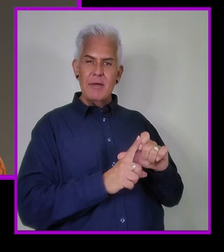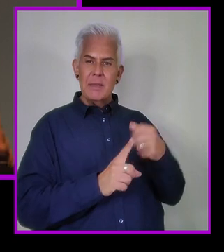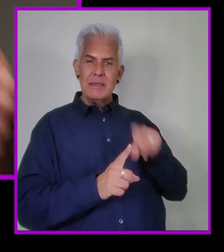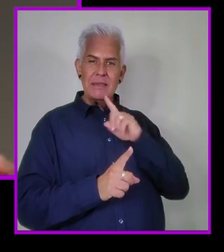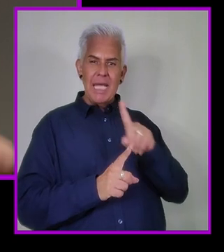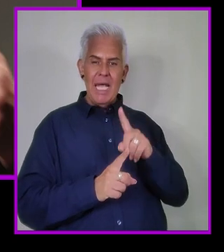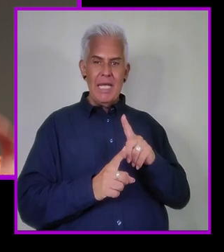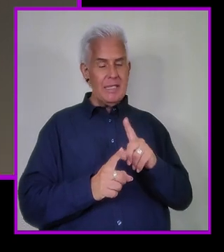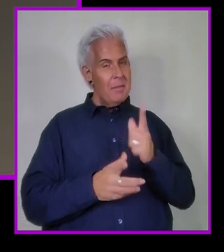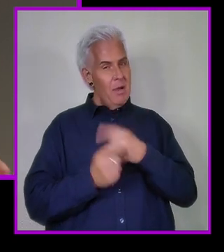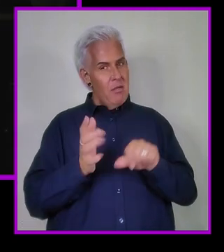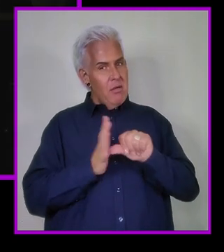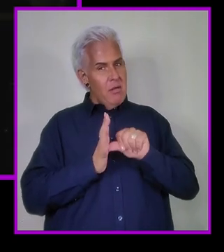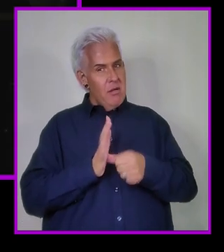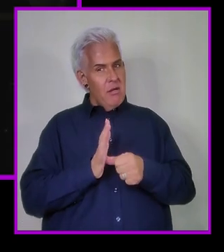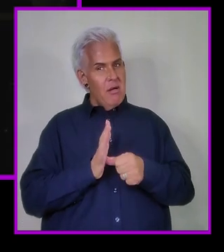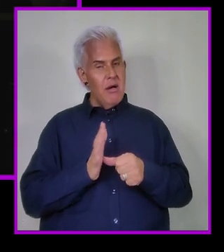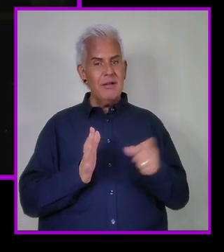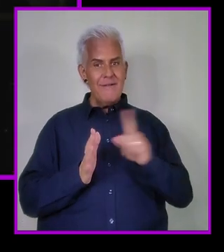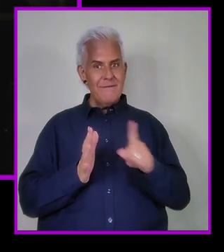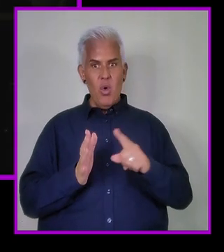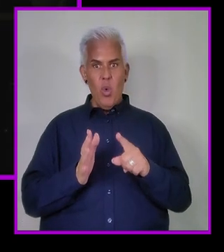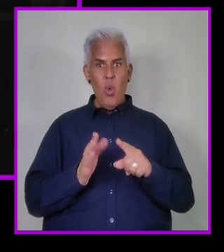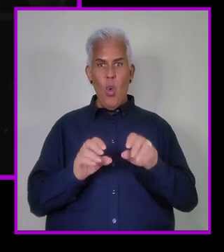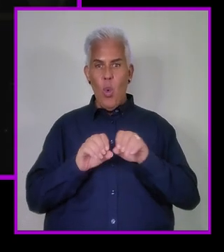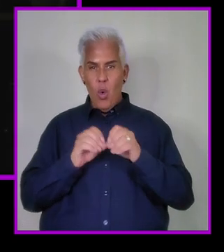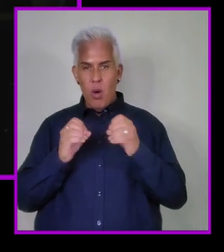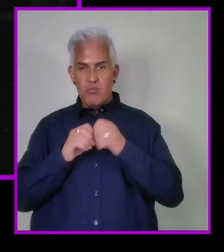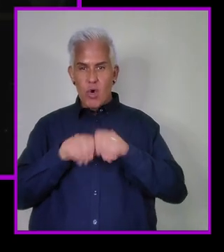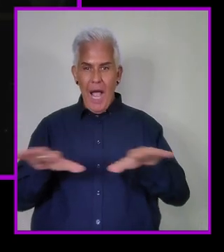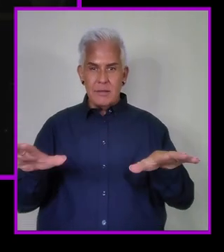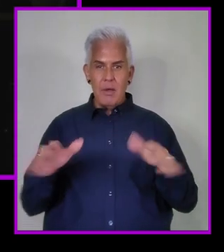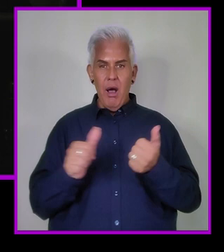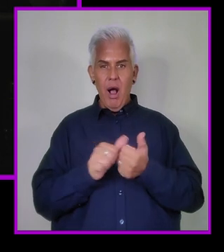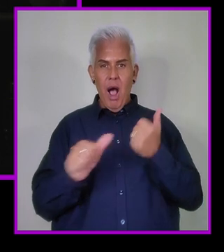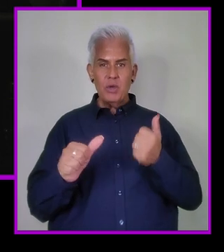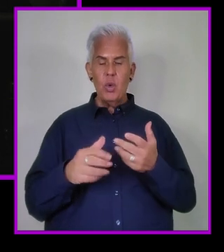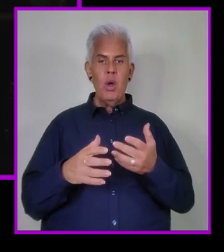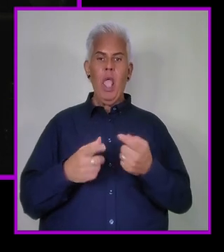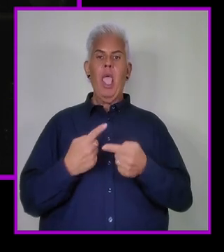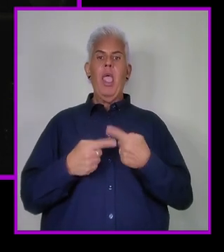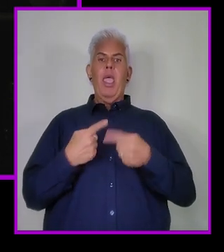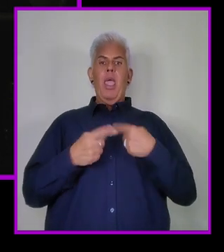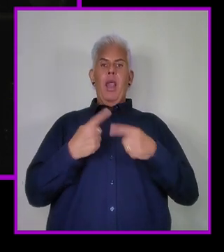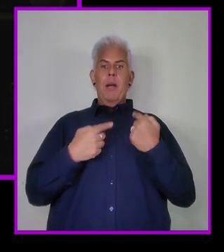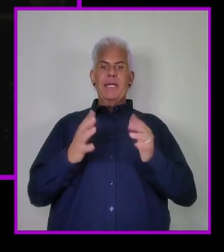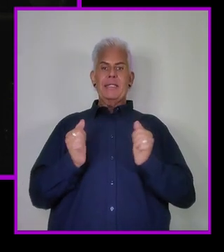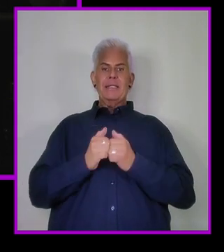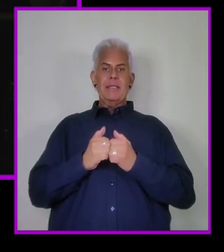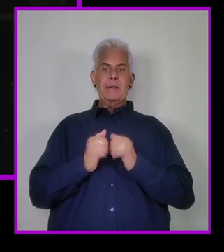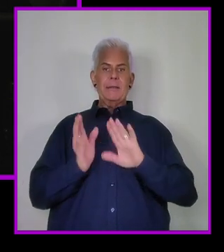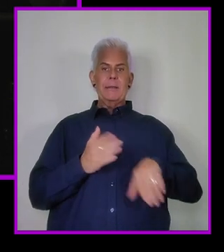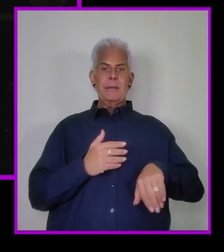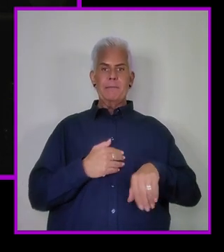become increasingly difficult now for broadcasters and major companies to start rolling back on these commitments. Mm-hmm. And that's